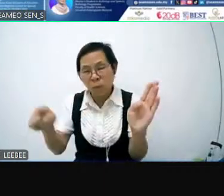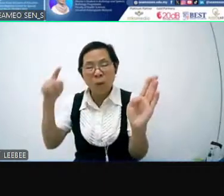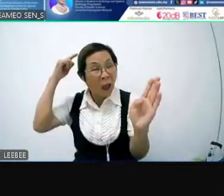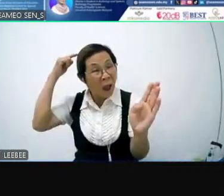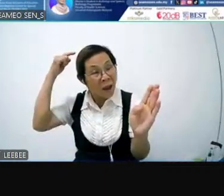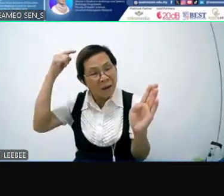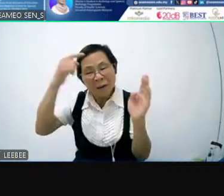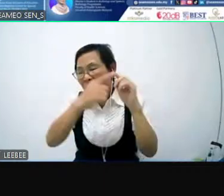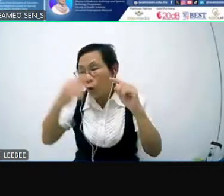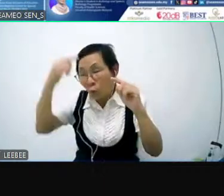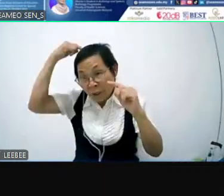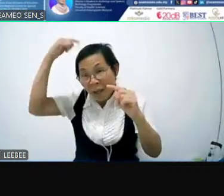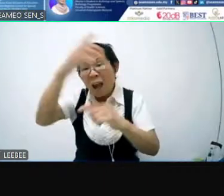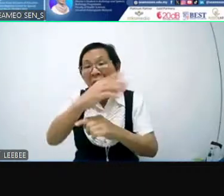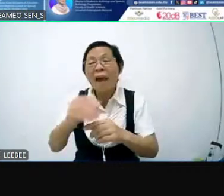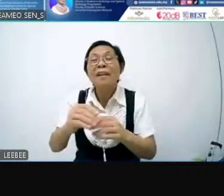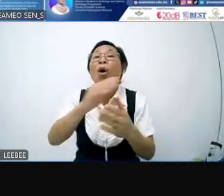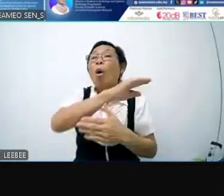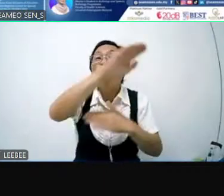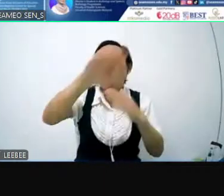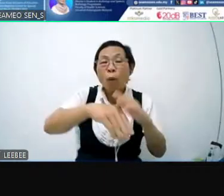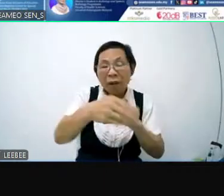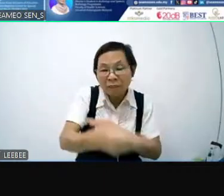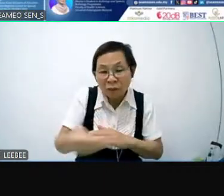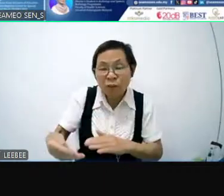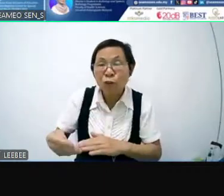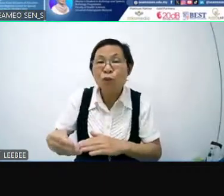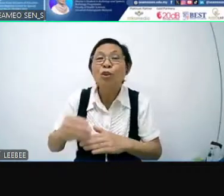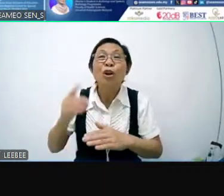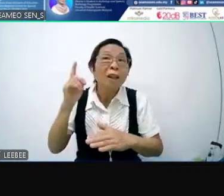of hearing in the classroom. So let's